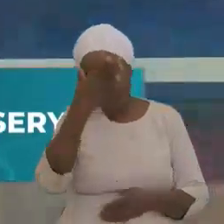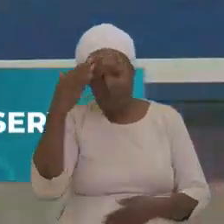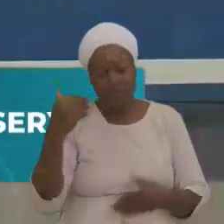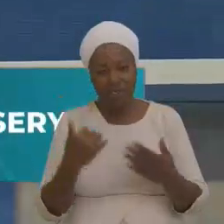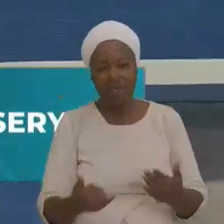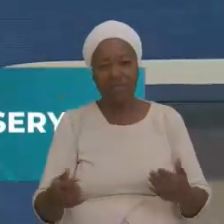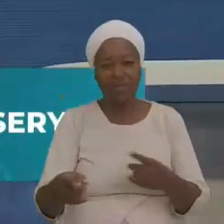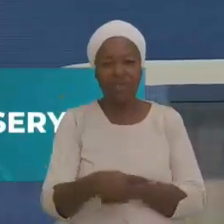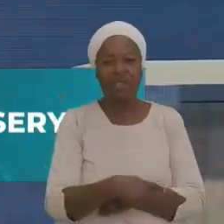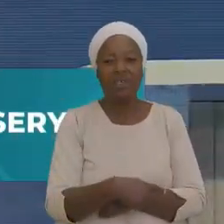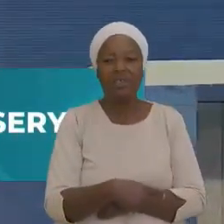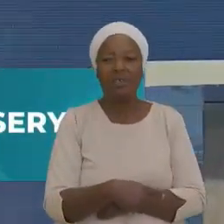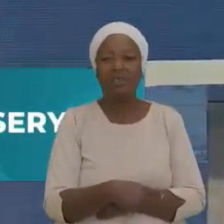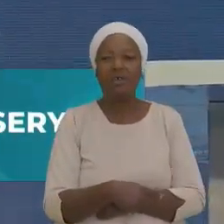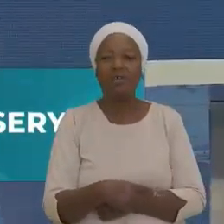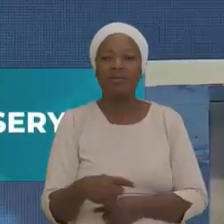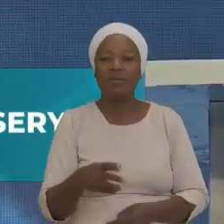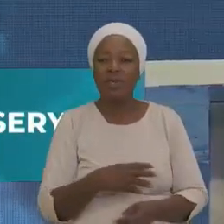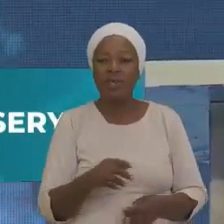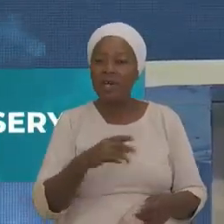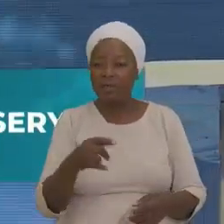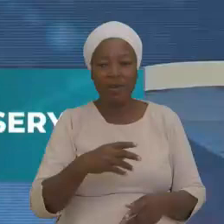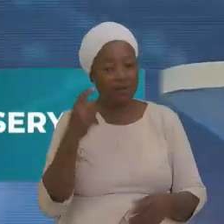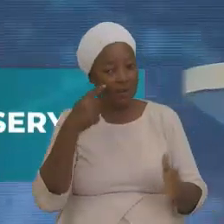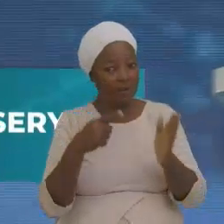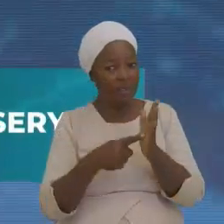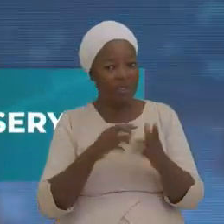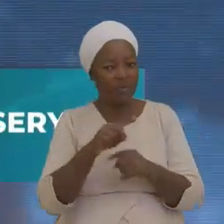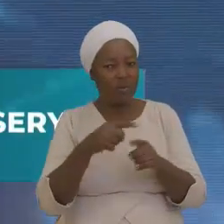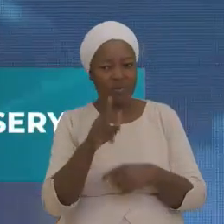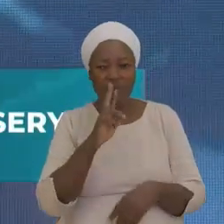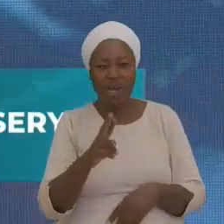you're on the flight? If you have been in flight